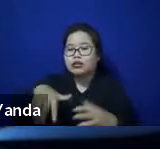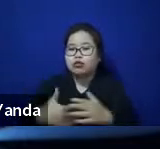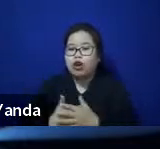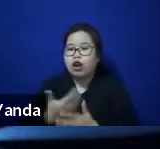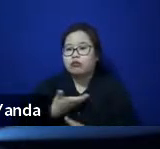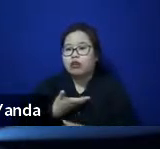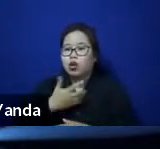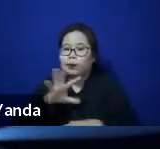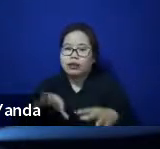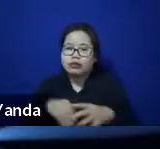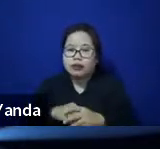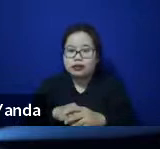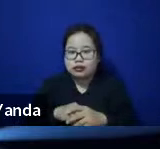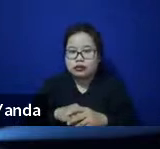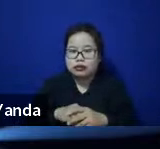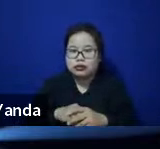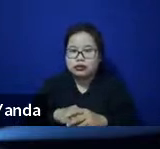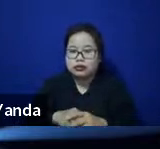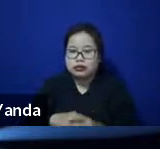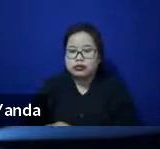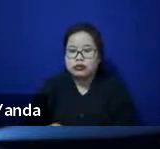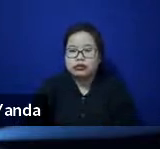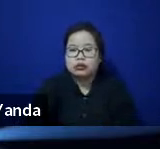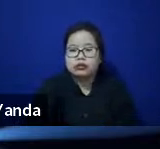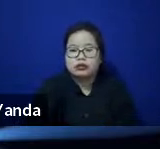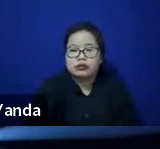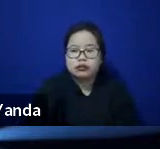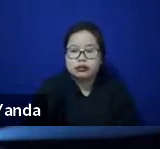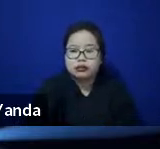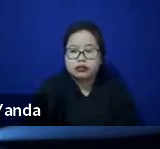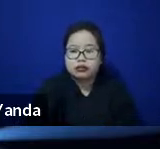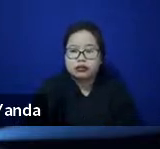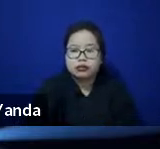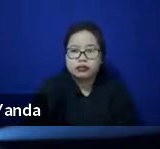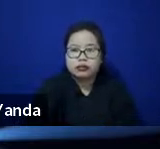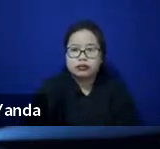We love what's called rugby league.